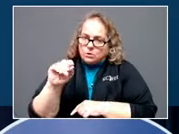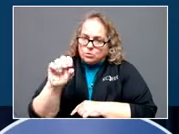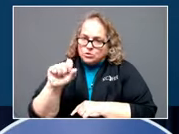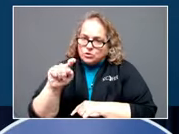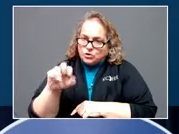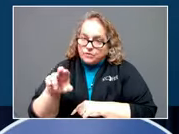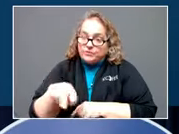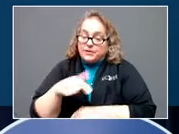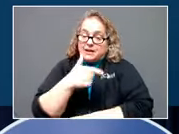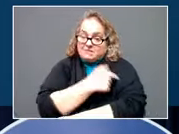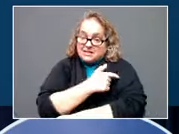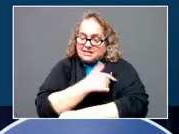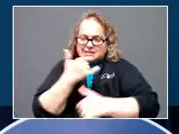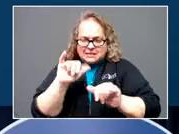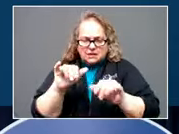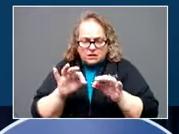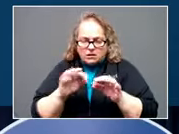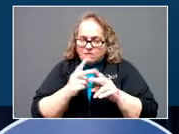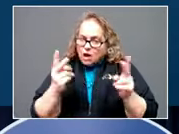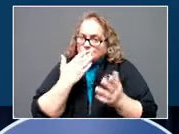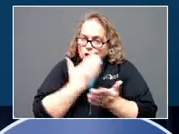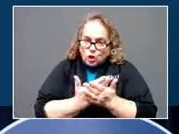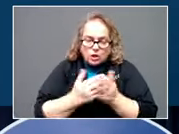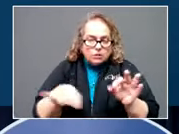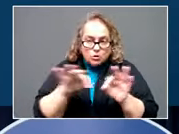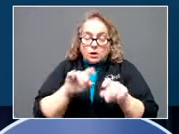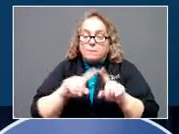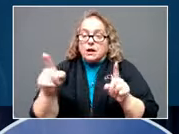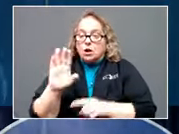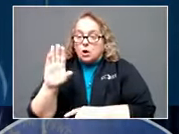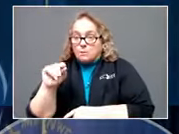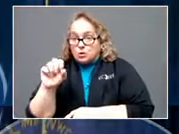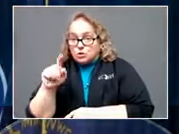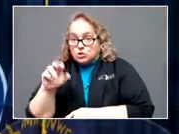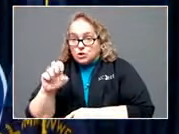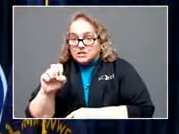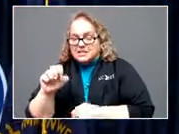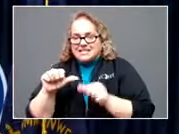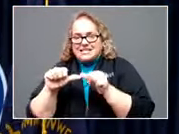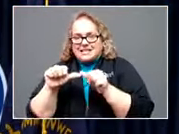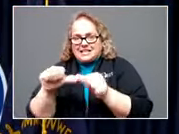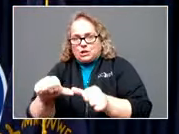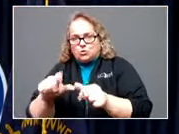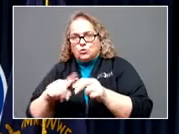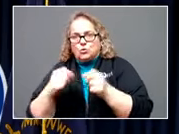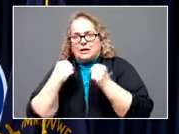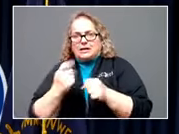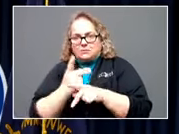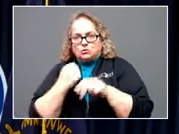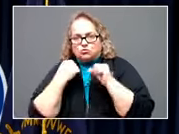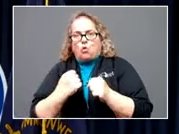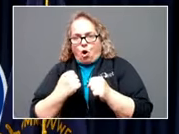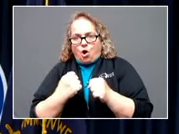still incredible. Boosters, keep them incredible in terms of protecting yourself. So everybody out there